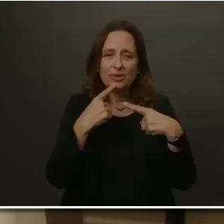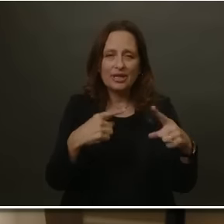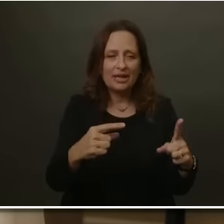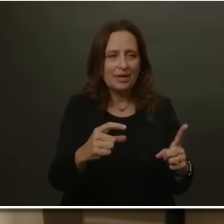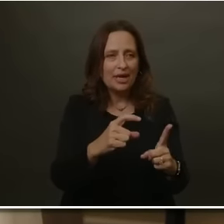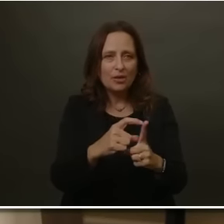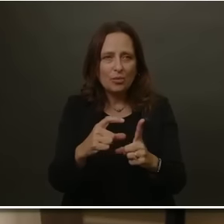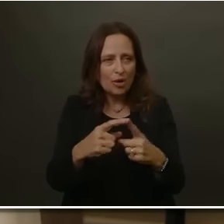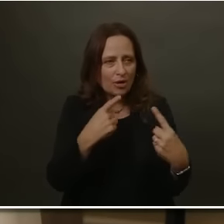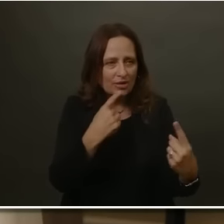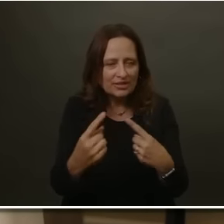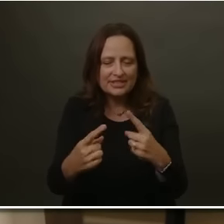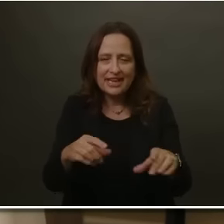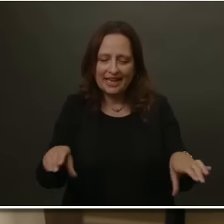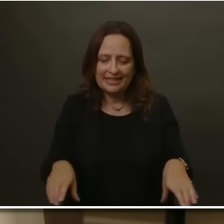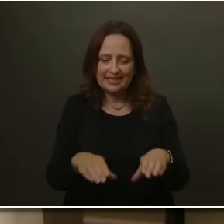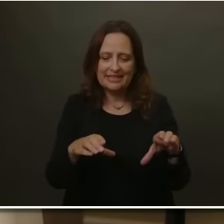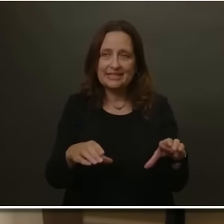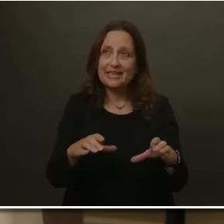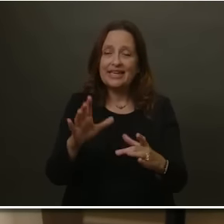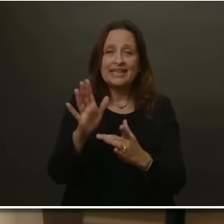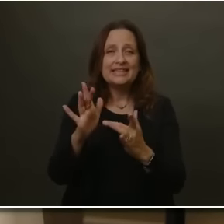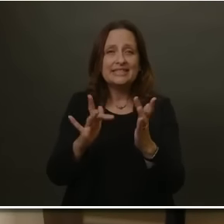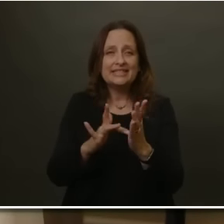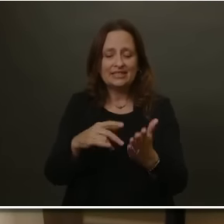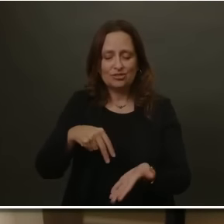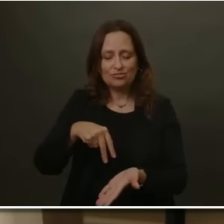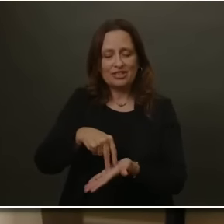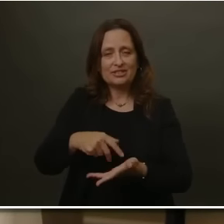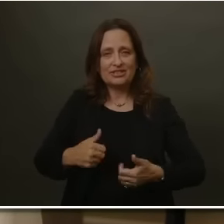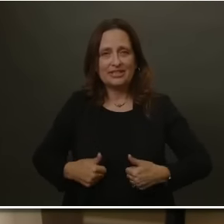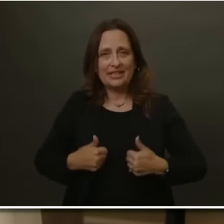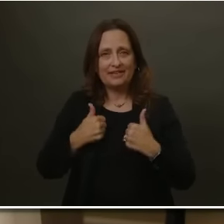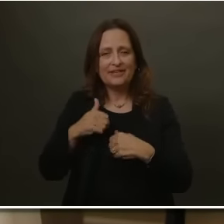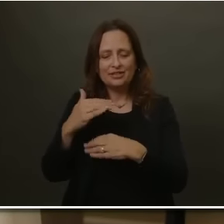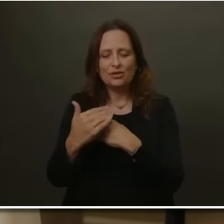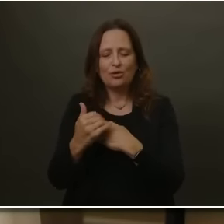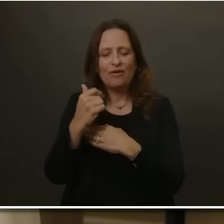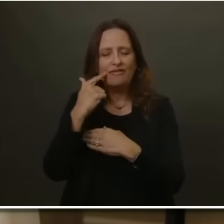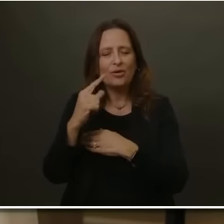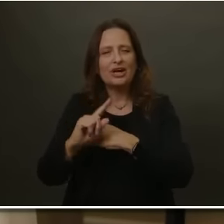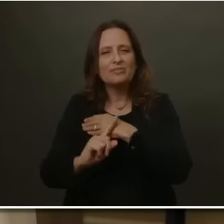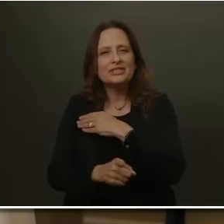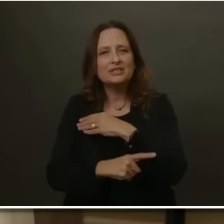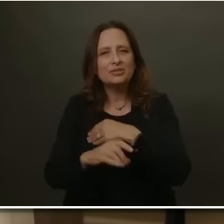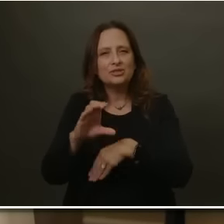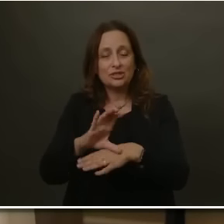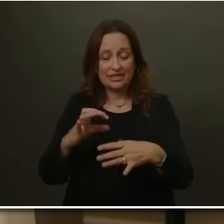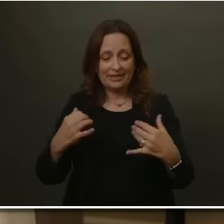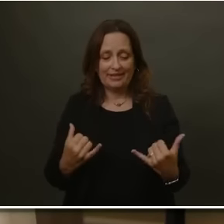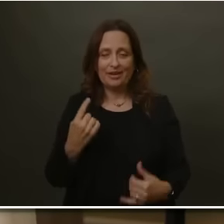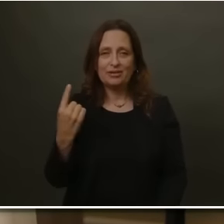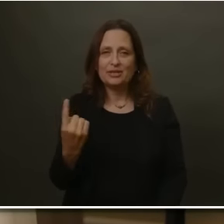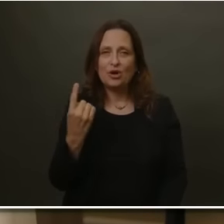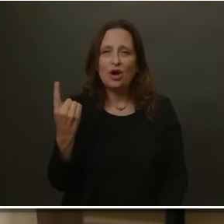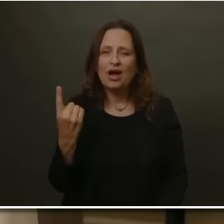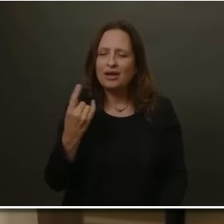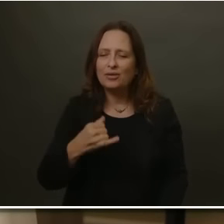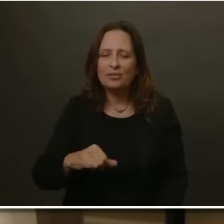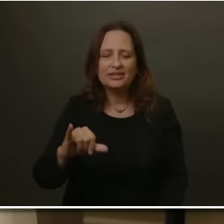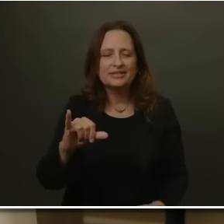is resurrection and life, is the work to which God has called the Episcopal Church, now and always, as one